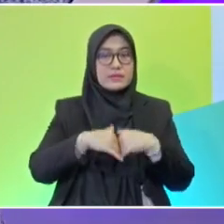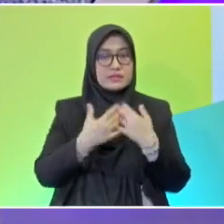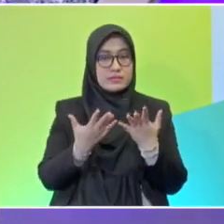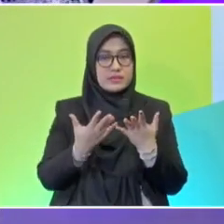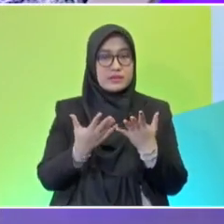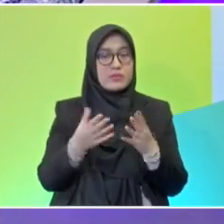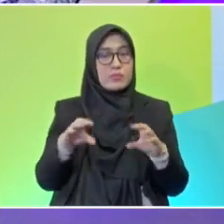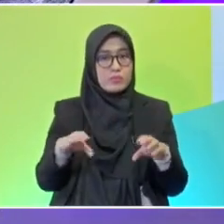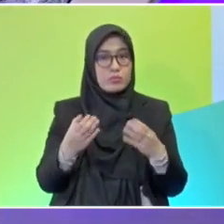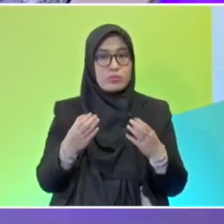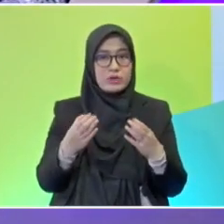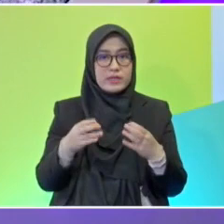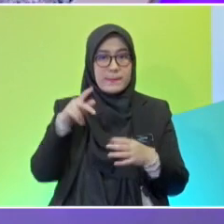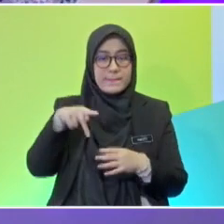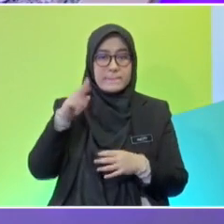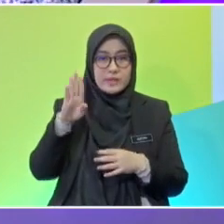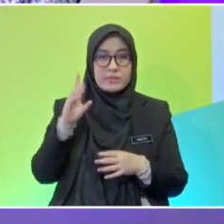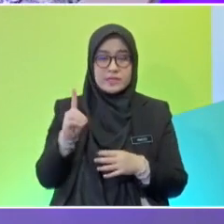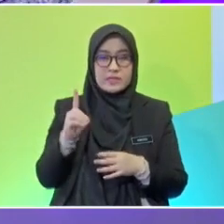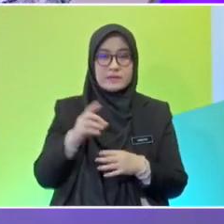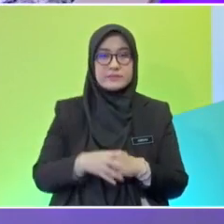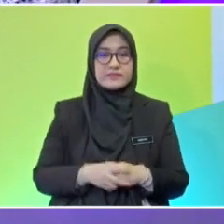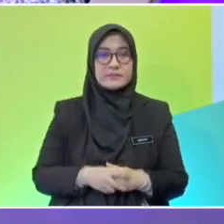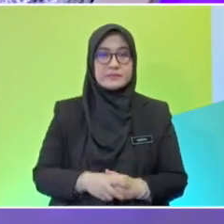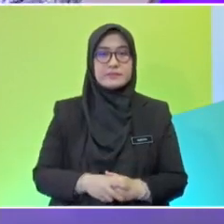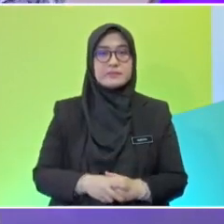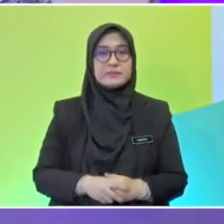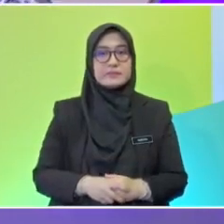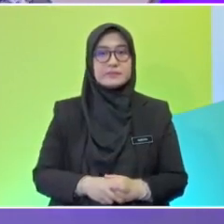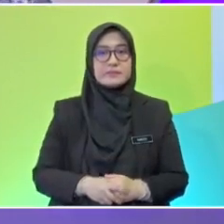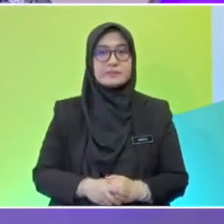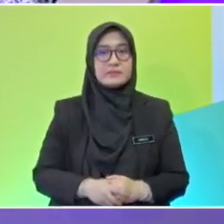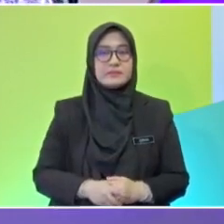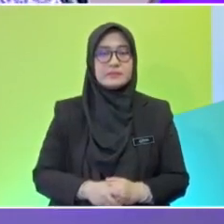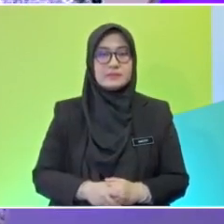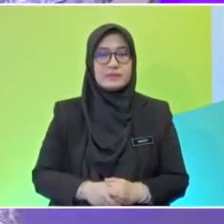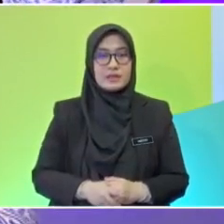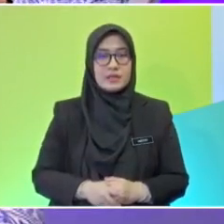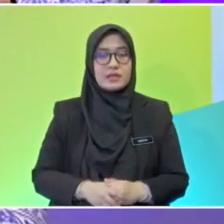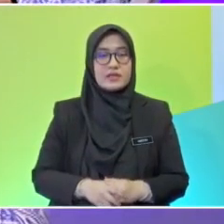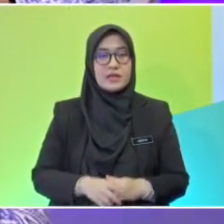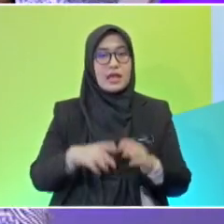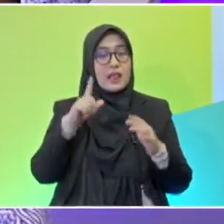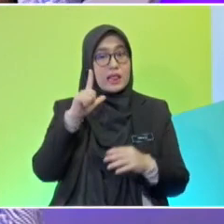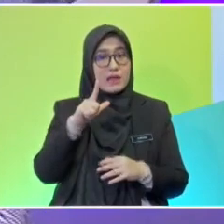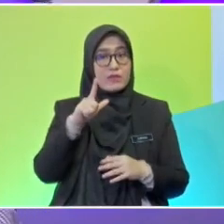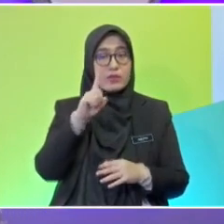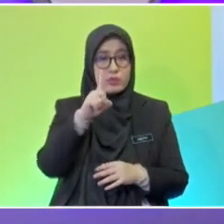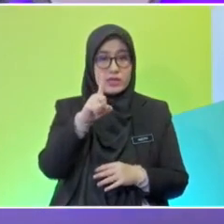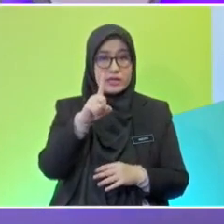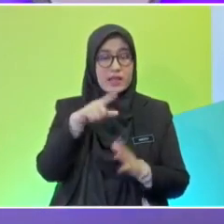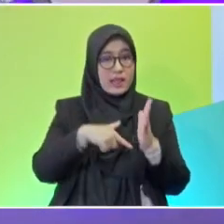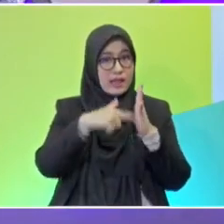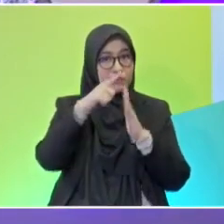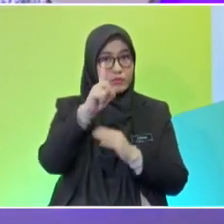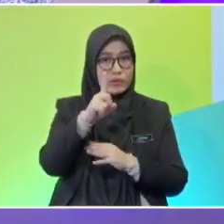response, but I will show you how do I put which level is this? Is this level 1, level 3, or level 5? Okay, hold that